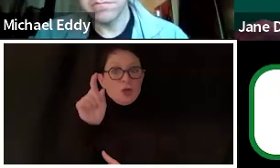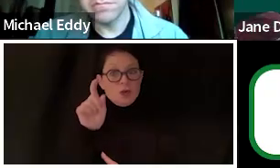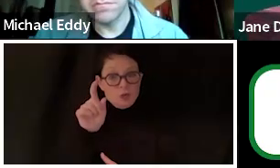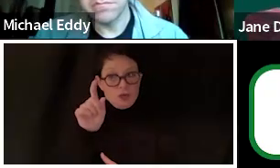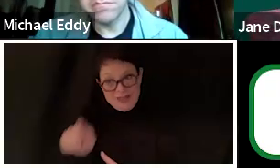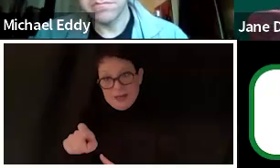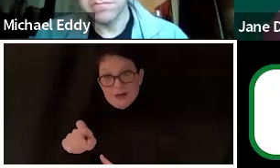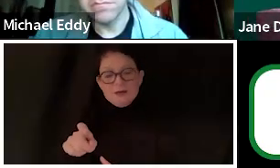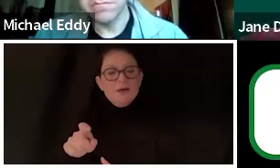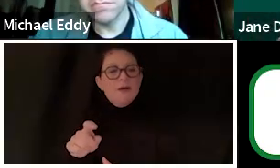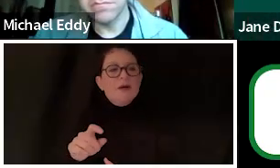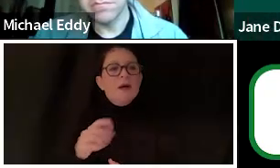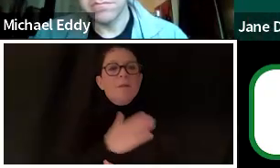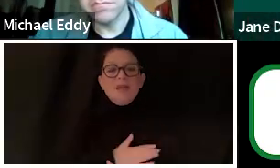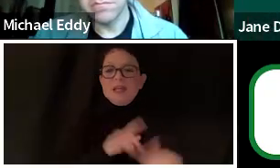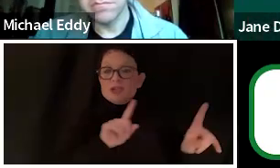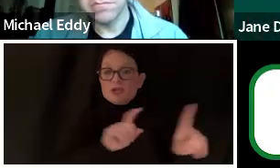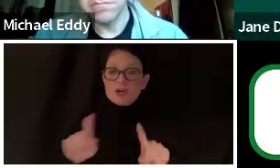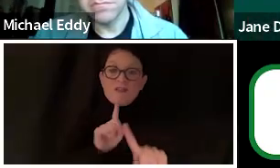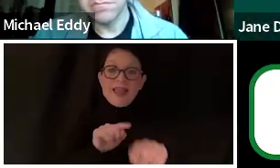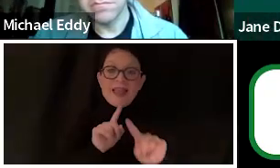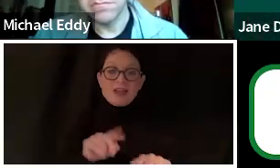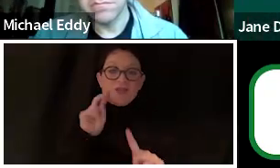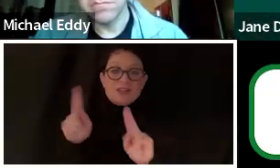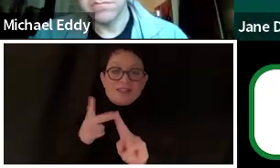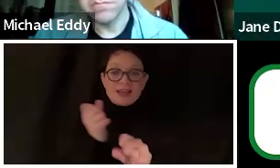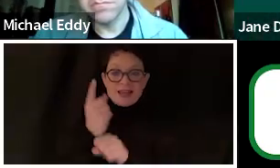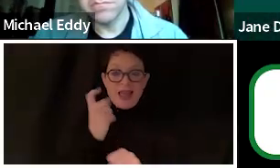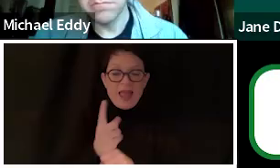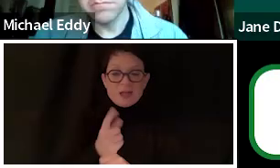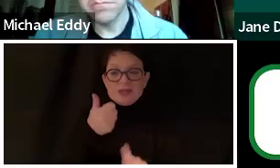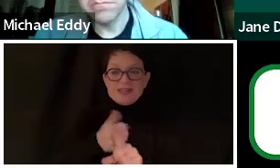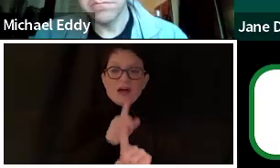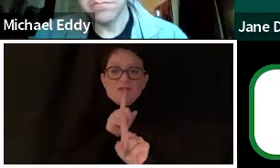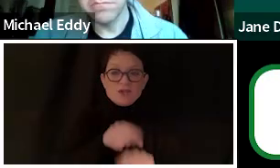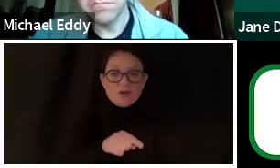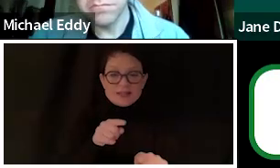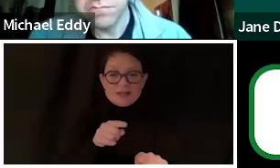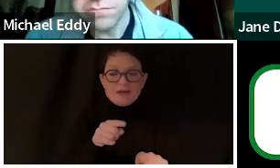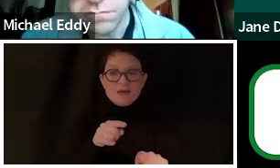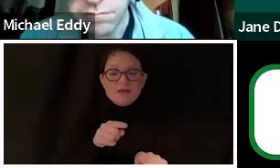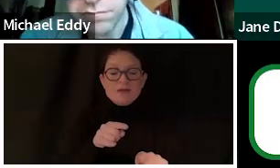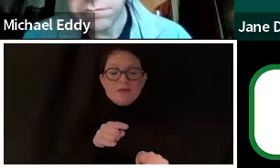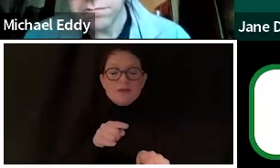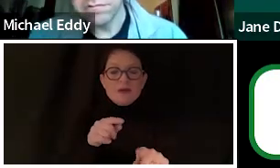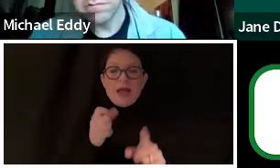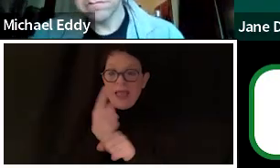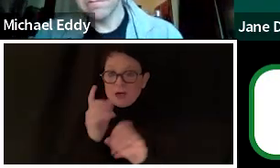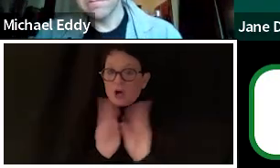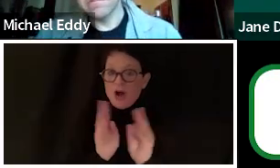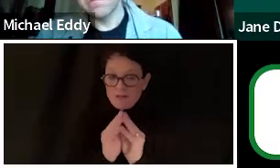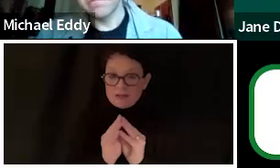dream for, please take our survey for the second annual self-directed conference and tell us, there are